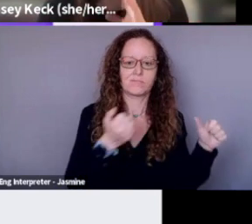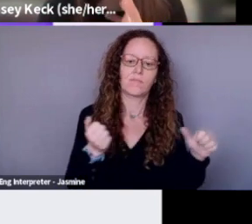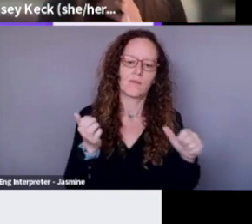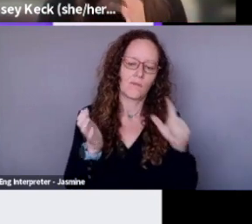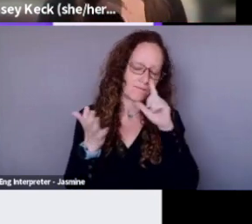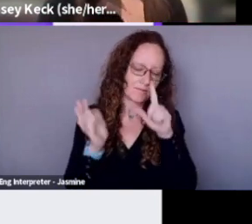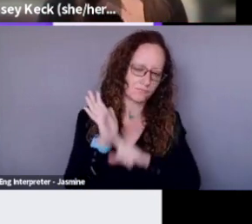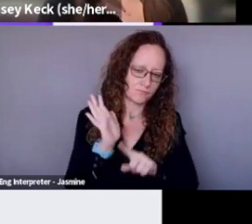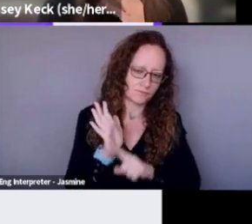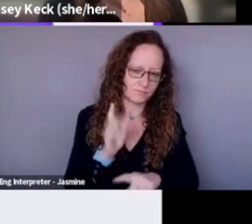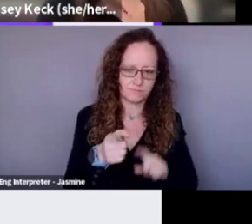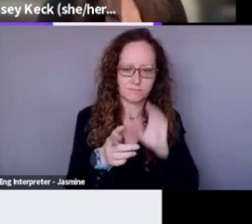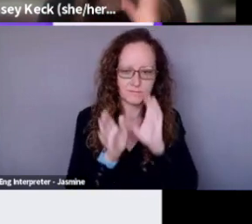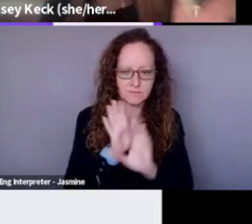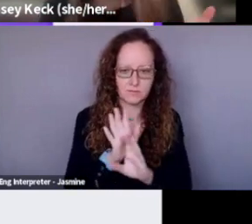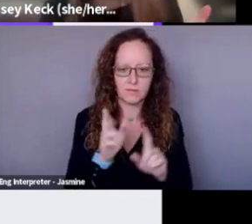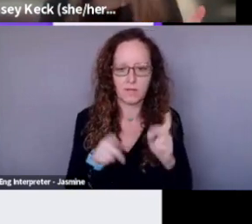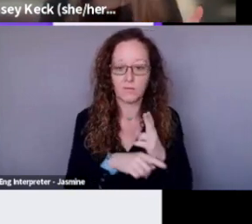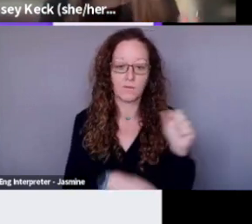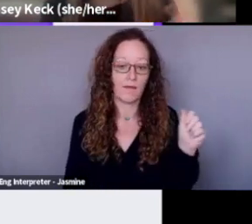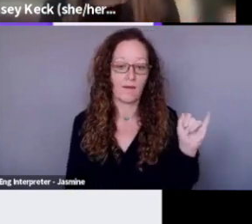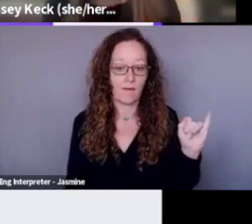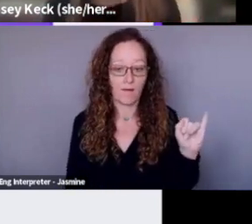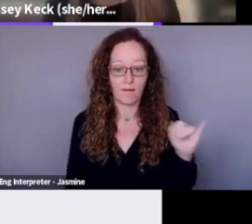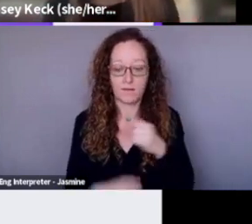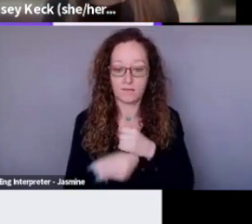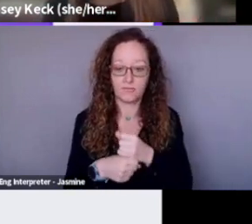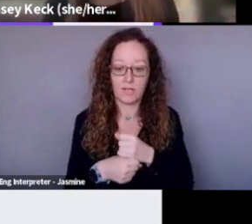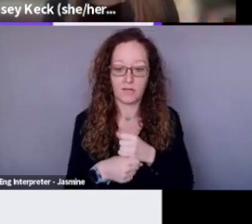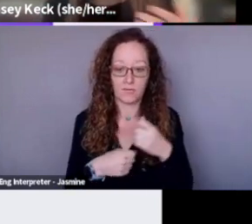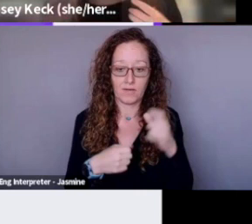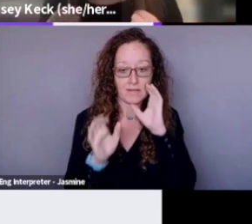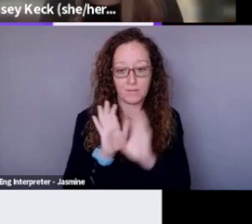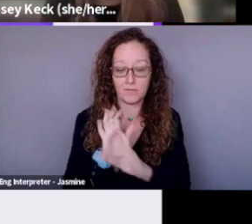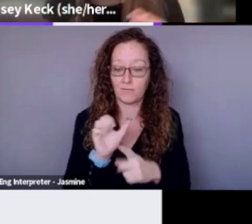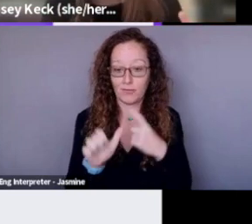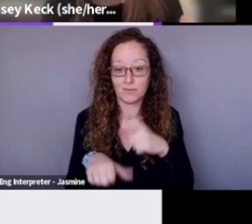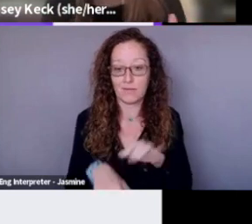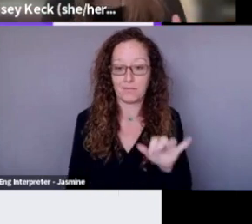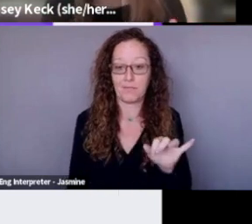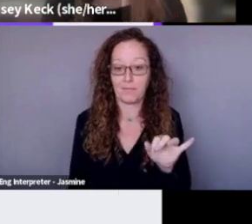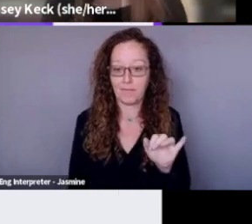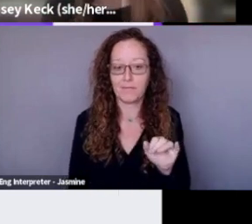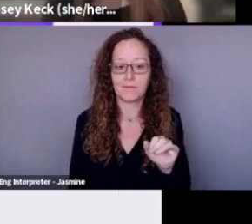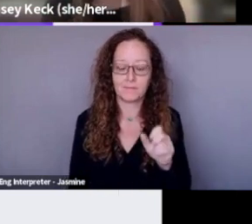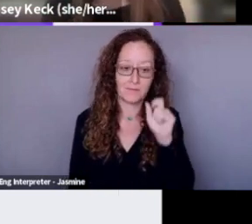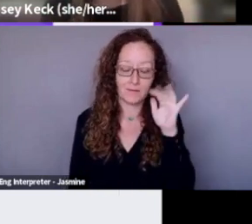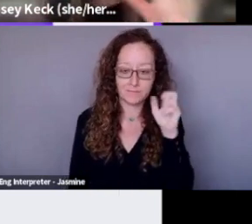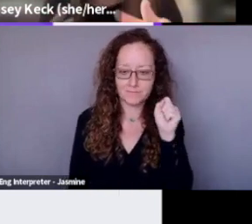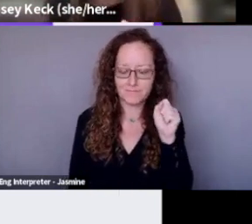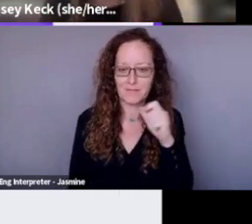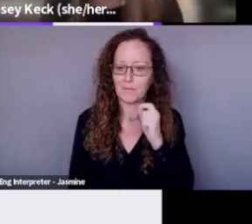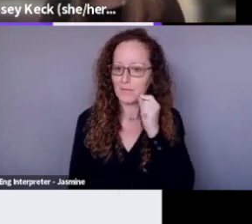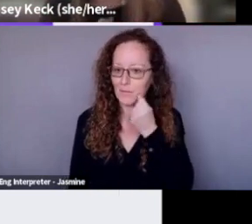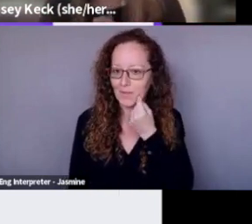and then I used an AI to generate images, which I've never used before, which was very surprising and cool.